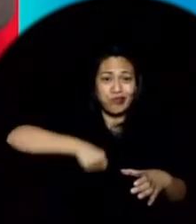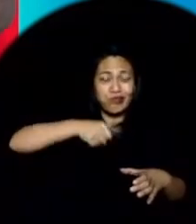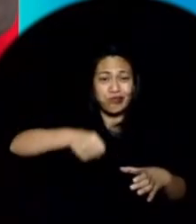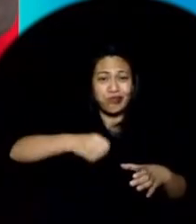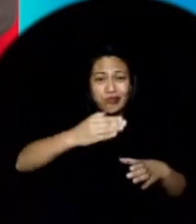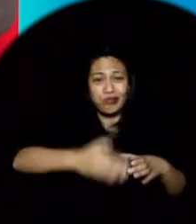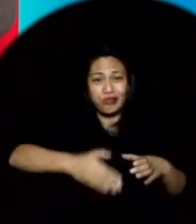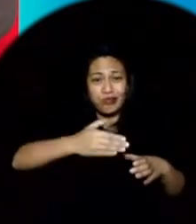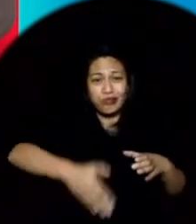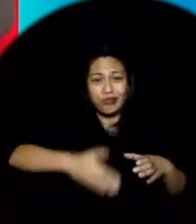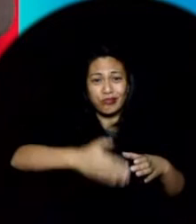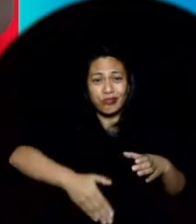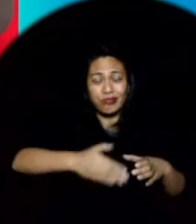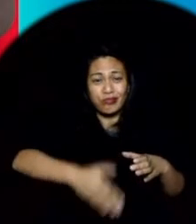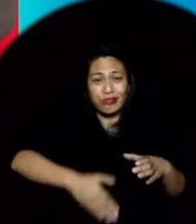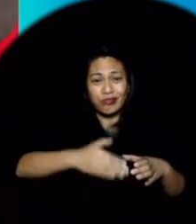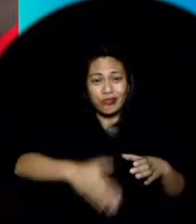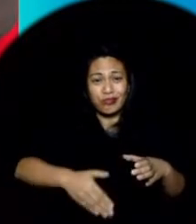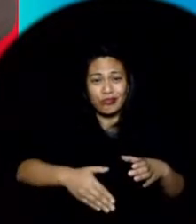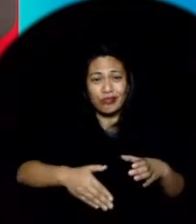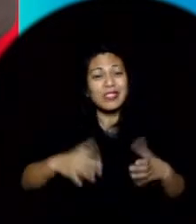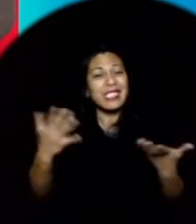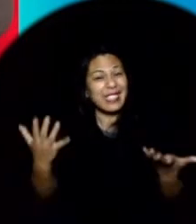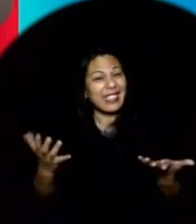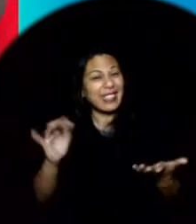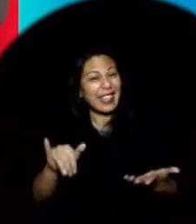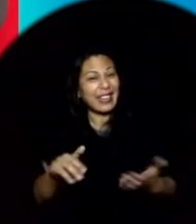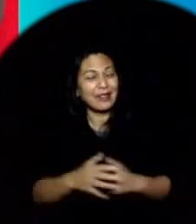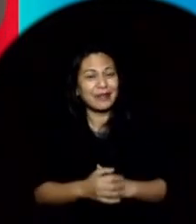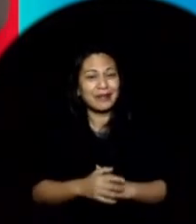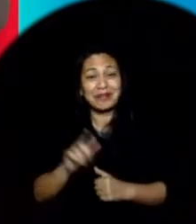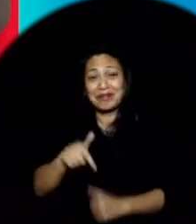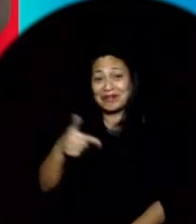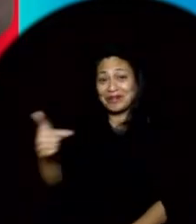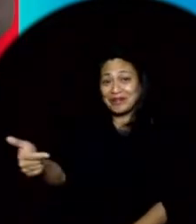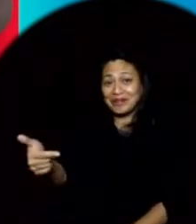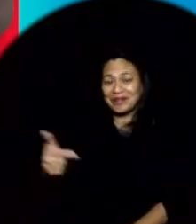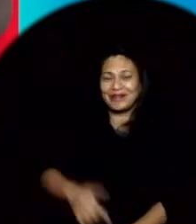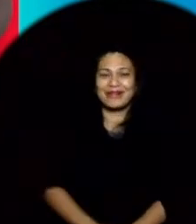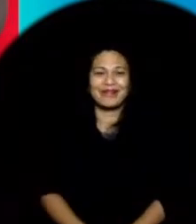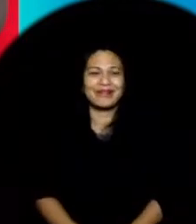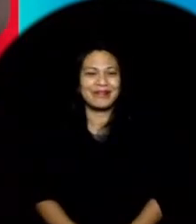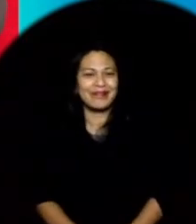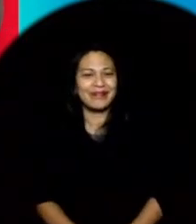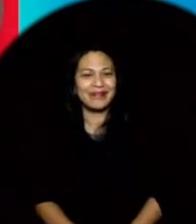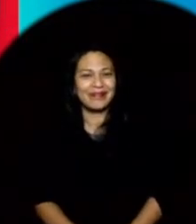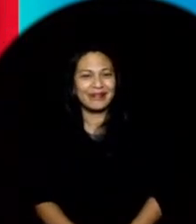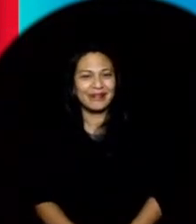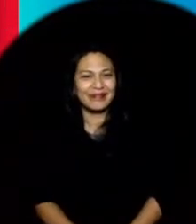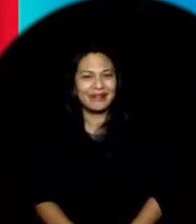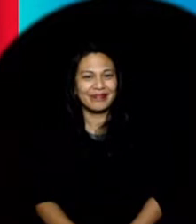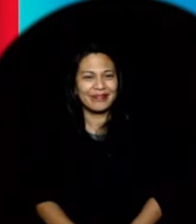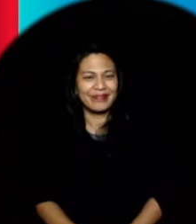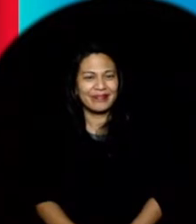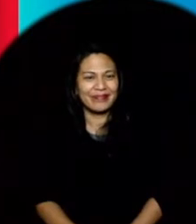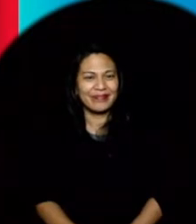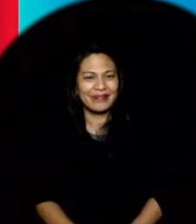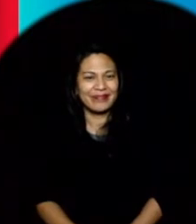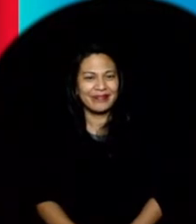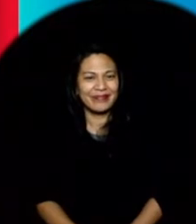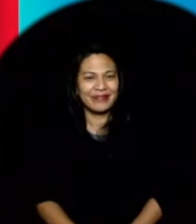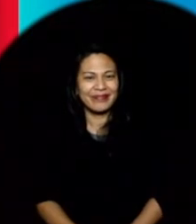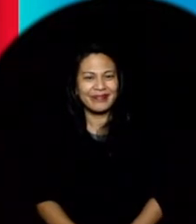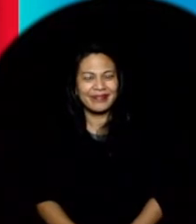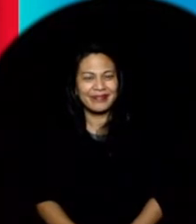just shave off those toenails. The clipper tripper. Your turn. It sounded like a commercial. That was great. All